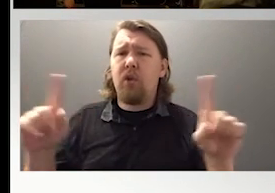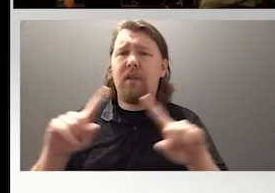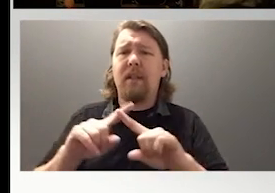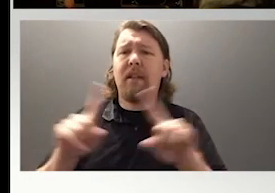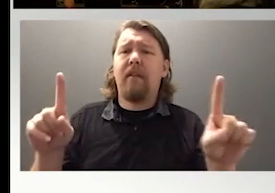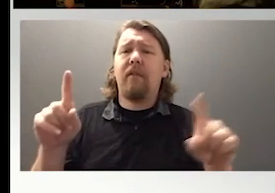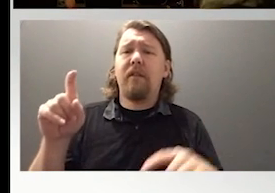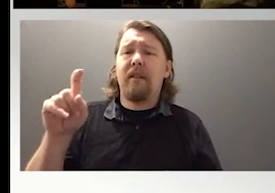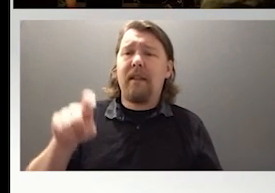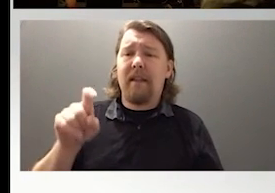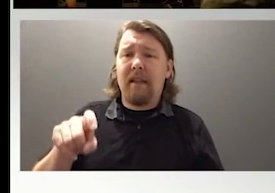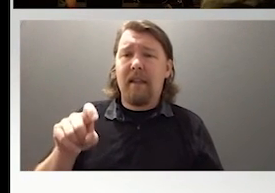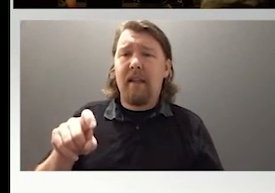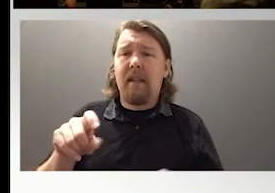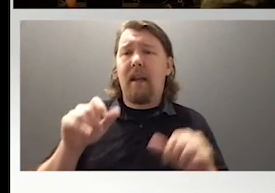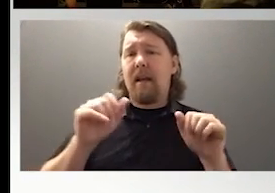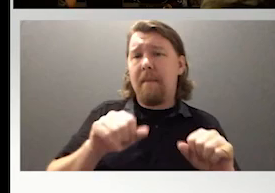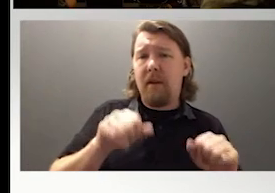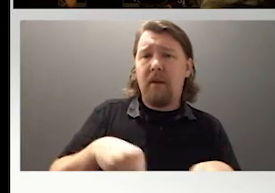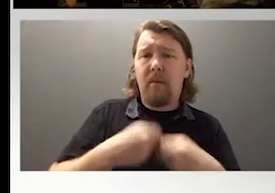to provide the services?